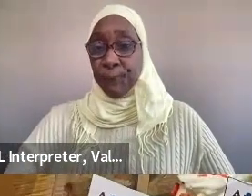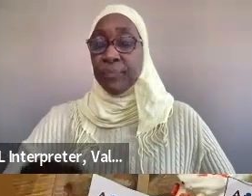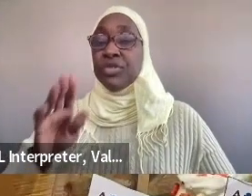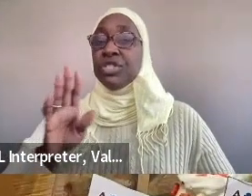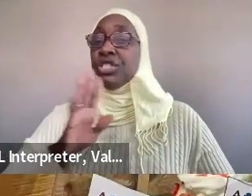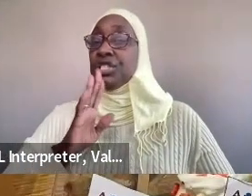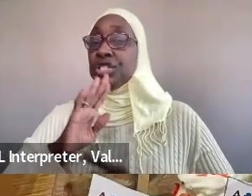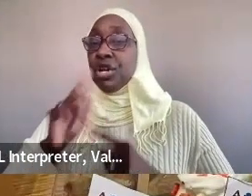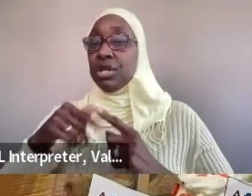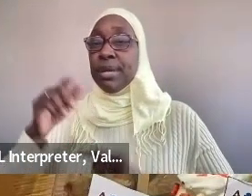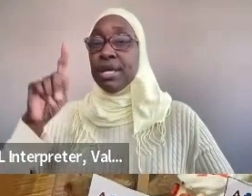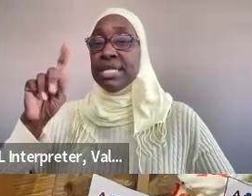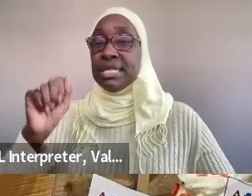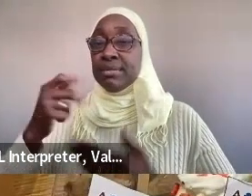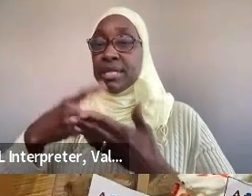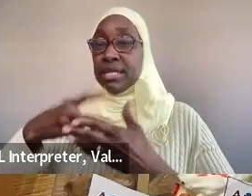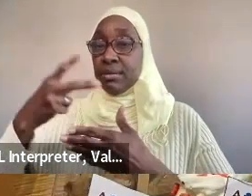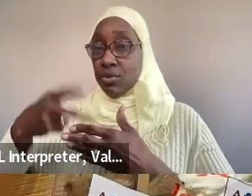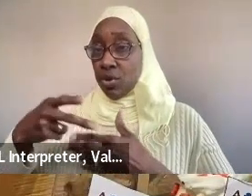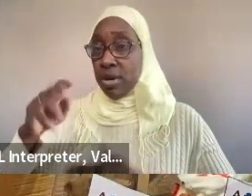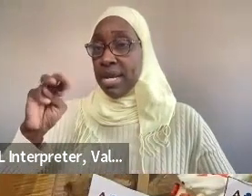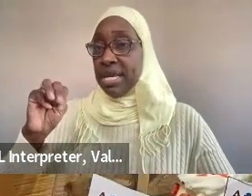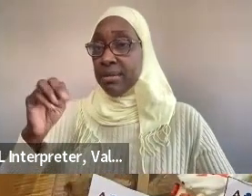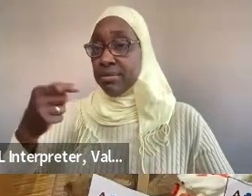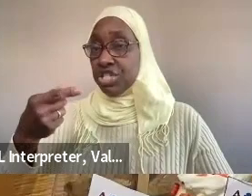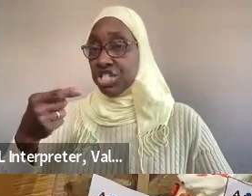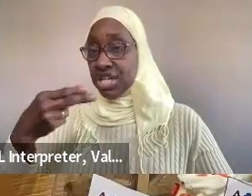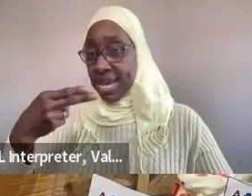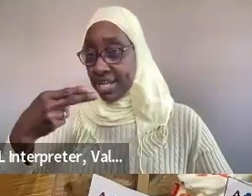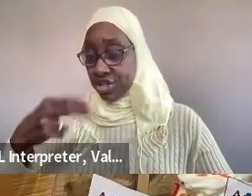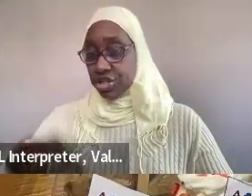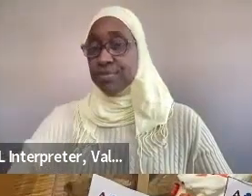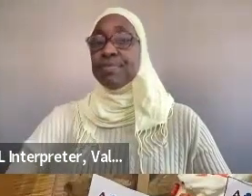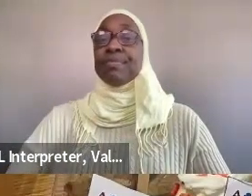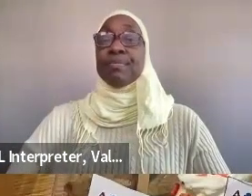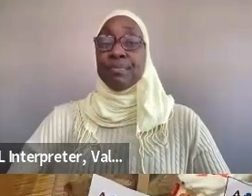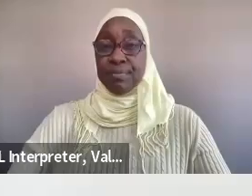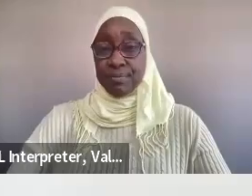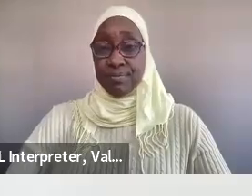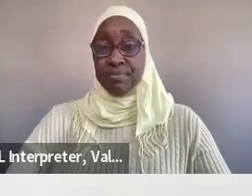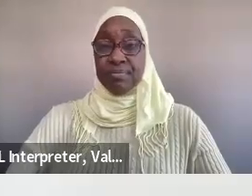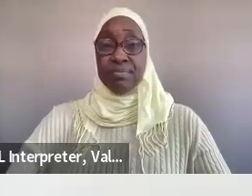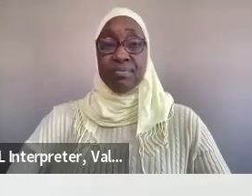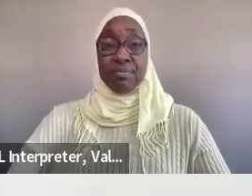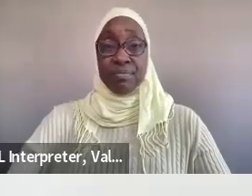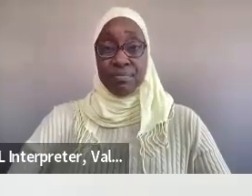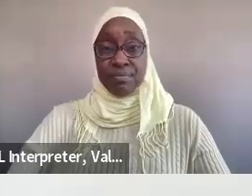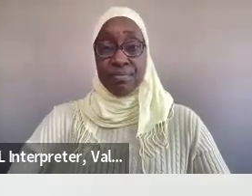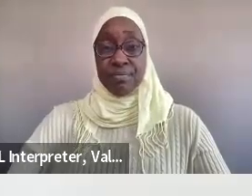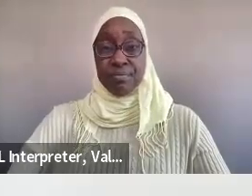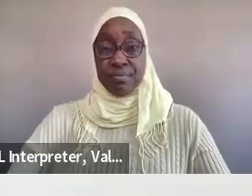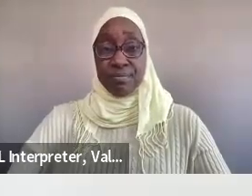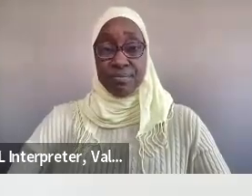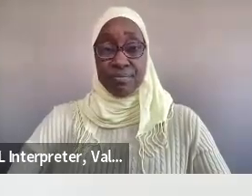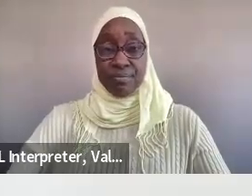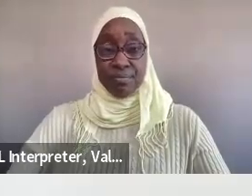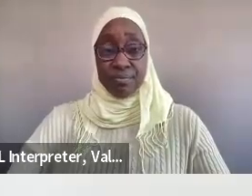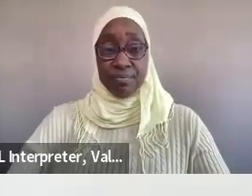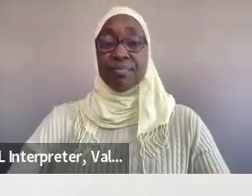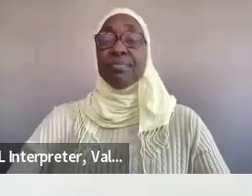about disability program at MGH. And yeah, so these are